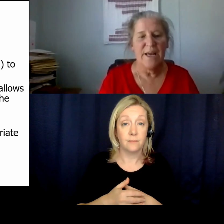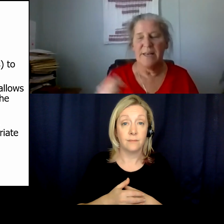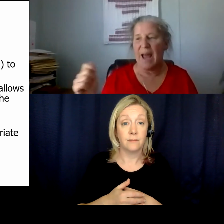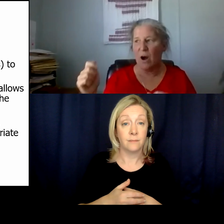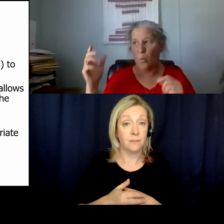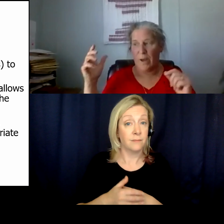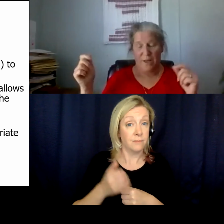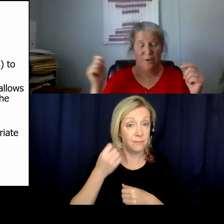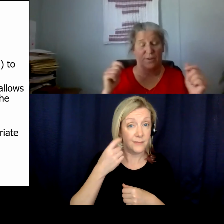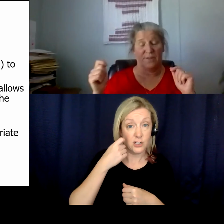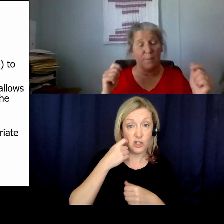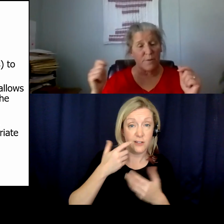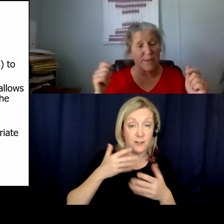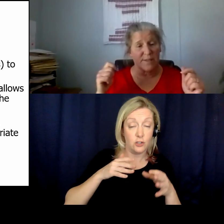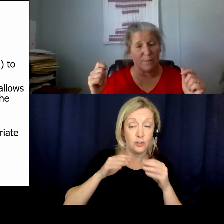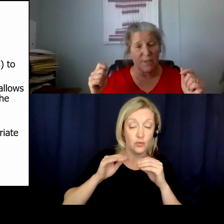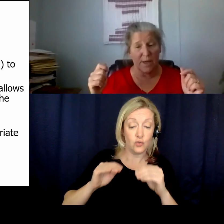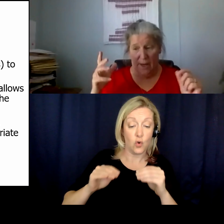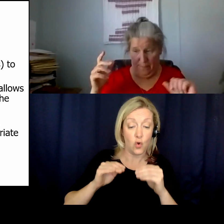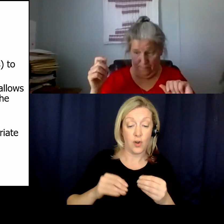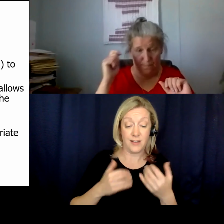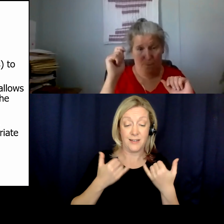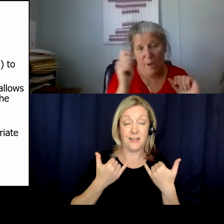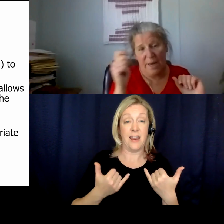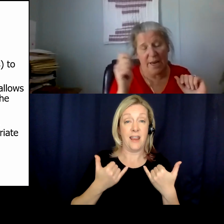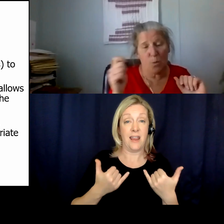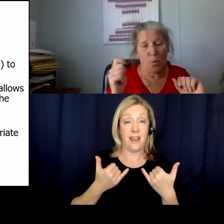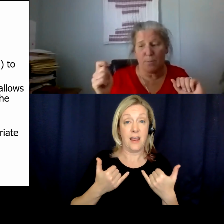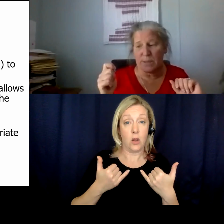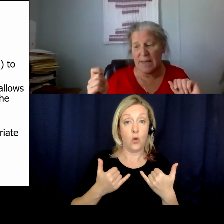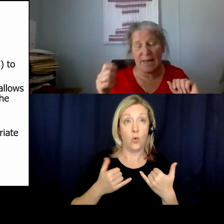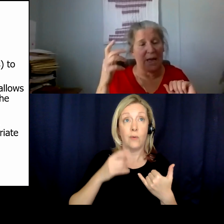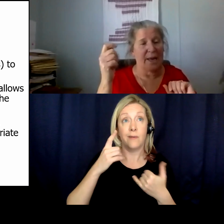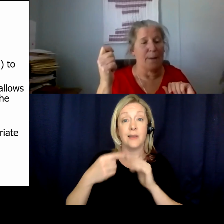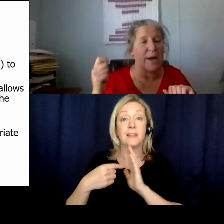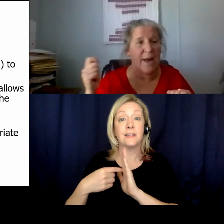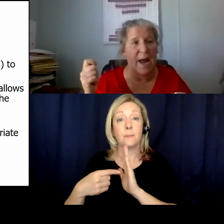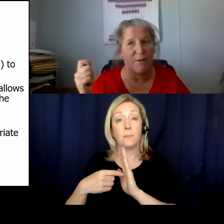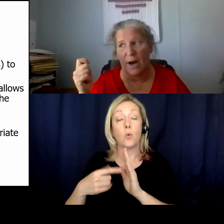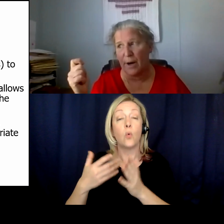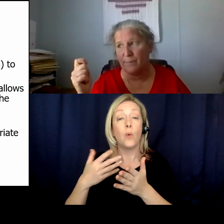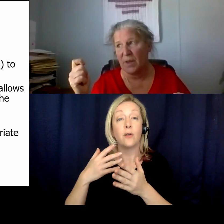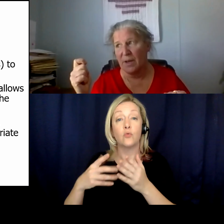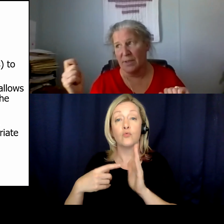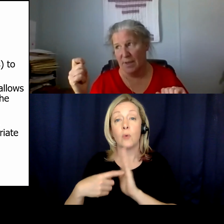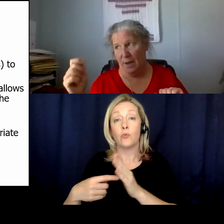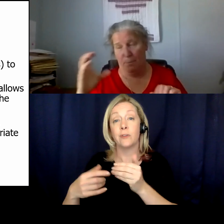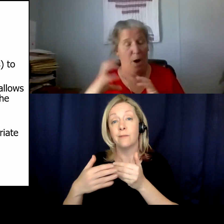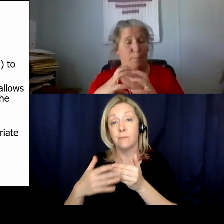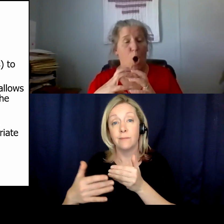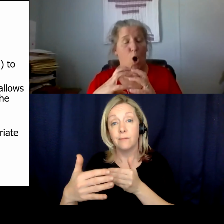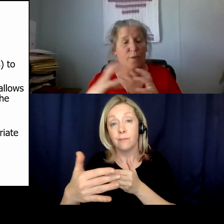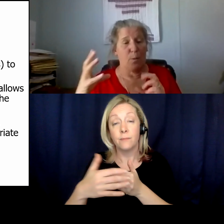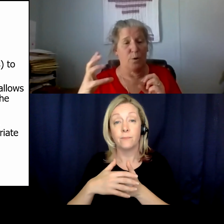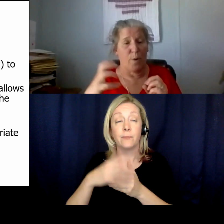it. Now we can use these symbol systems, and it can represent, like I might have